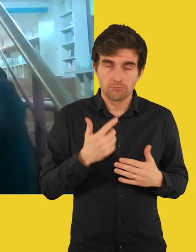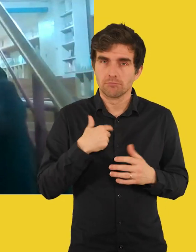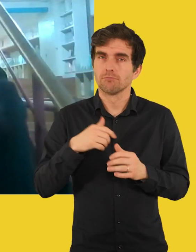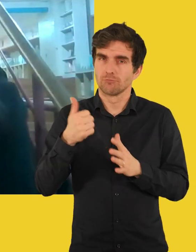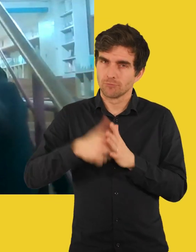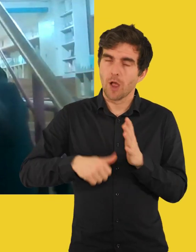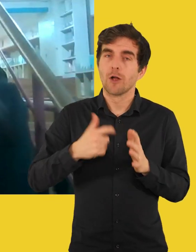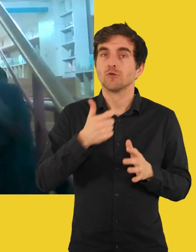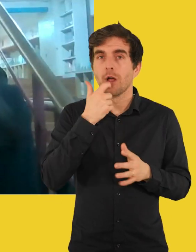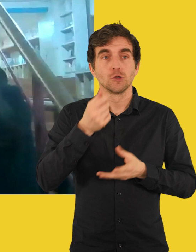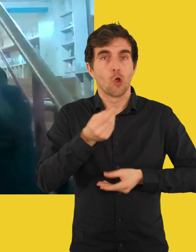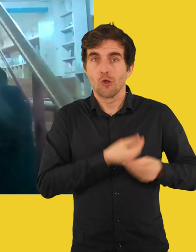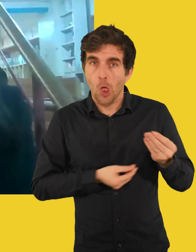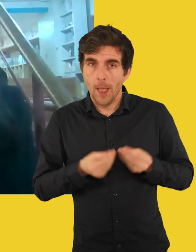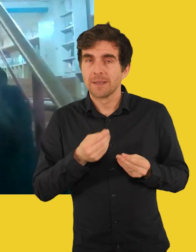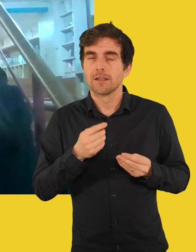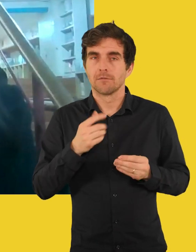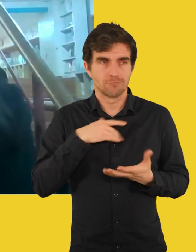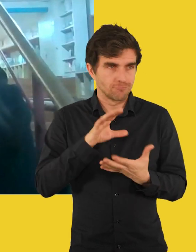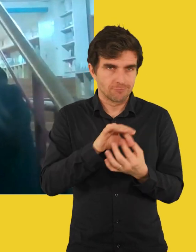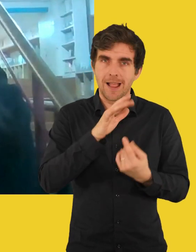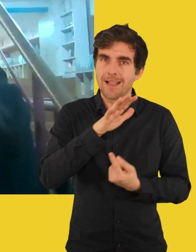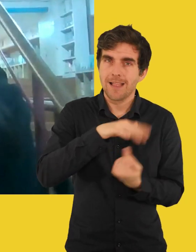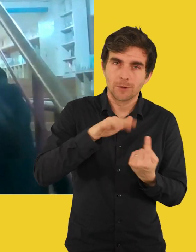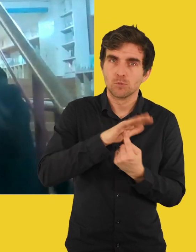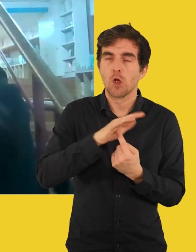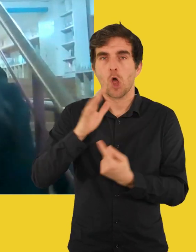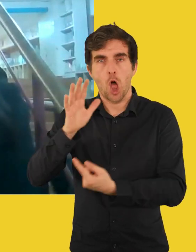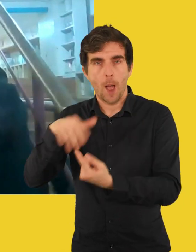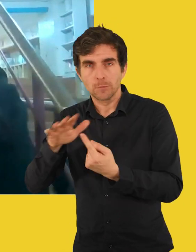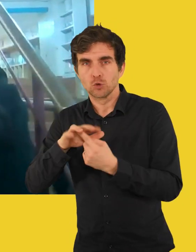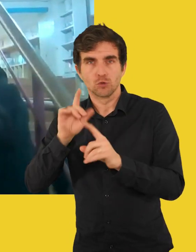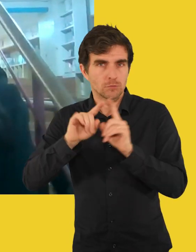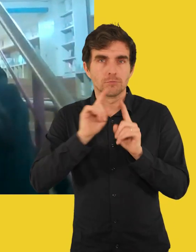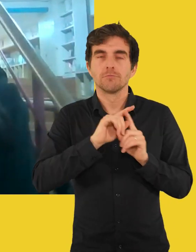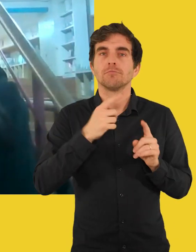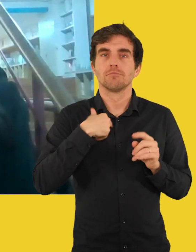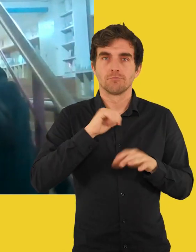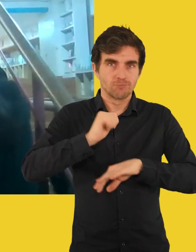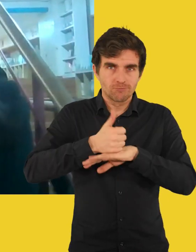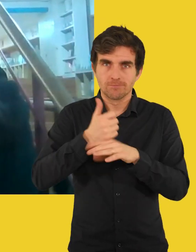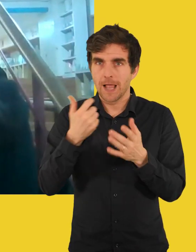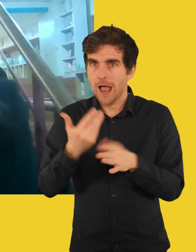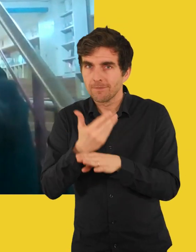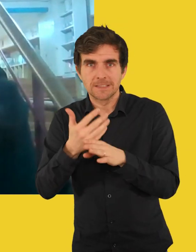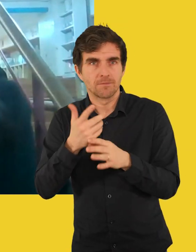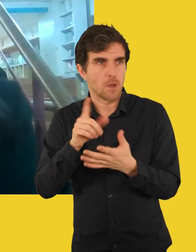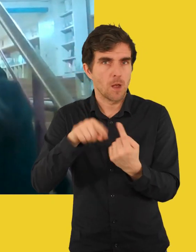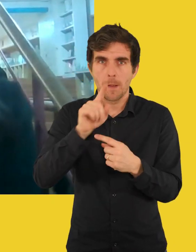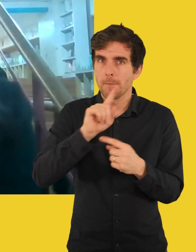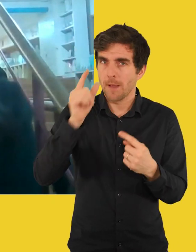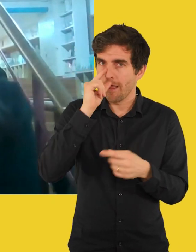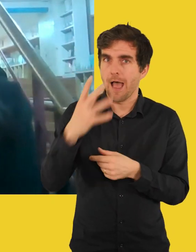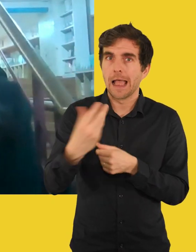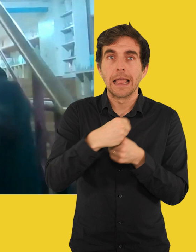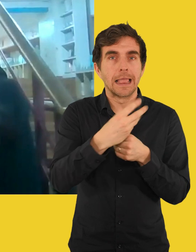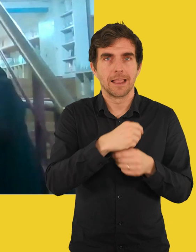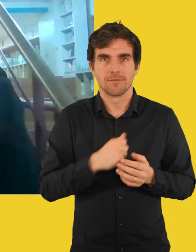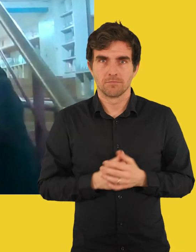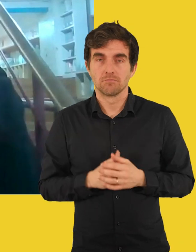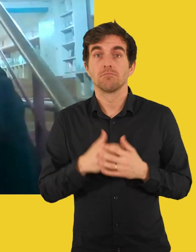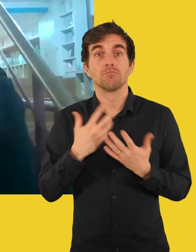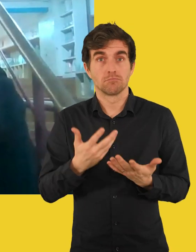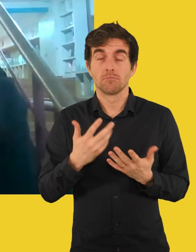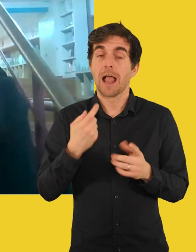And through this journey, I introduced the Doughnut Economics to my network and communities and suggesting activities for members to